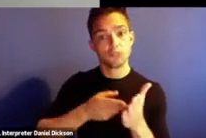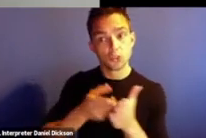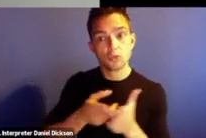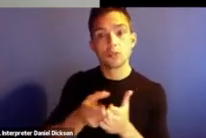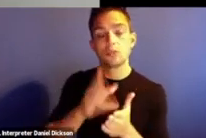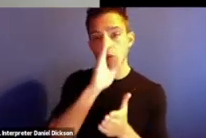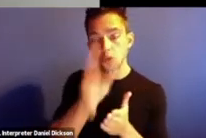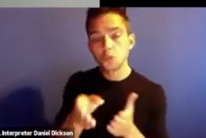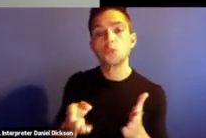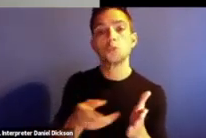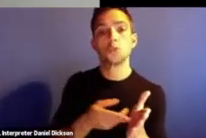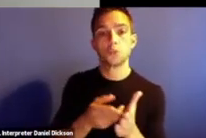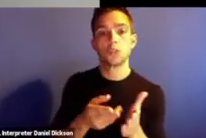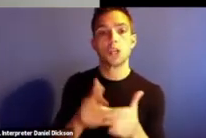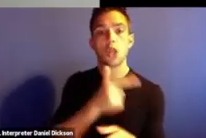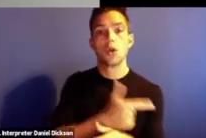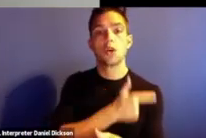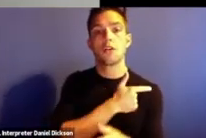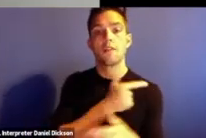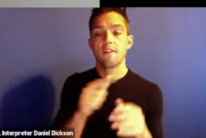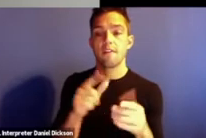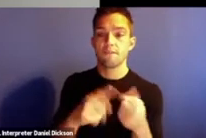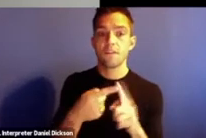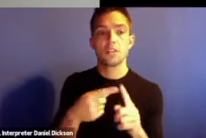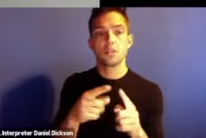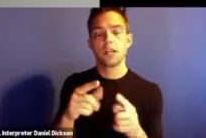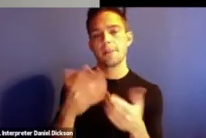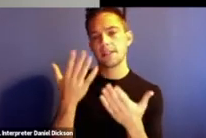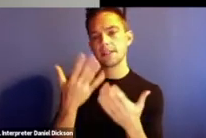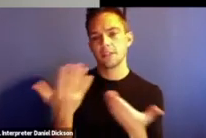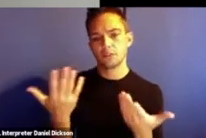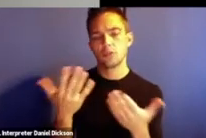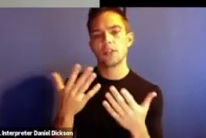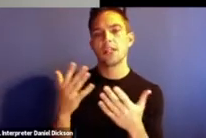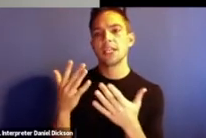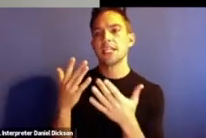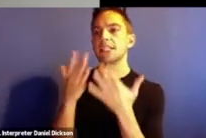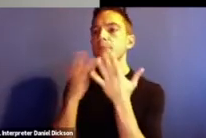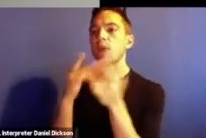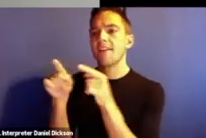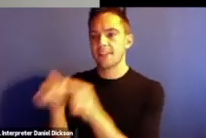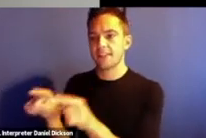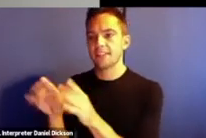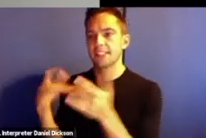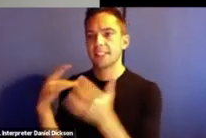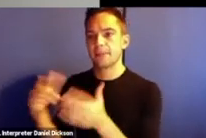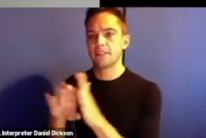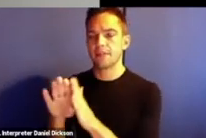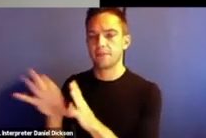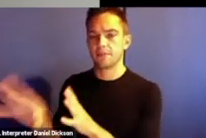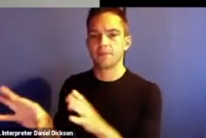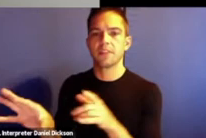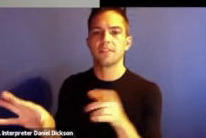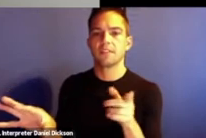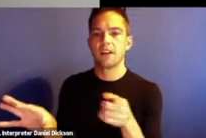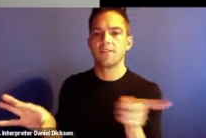honest, very sincere and loyal friends. So I think it would be a pity to deprive typically developing students of that. And then the last thing I would quickly note